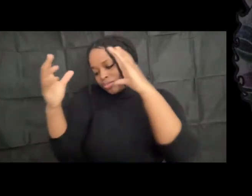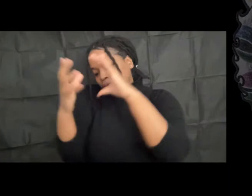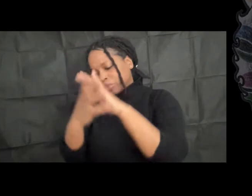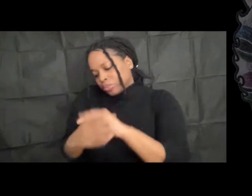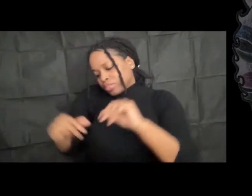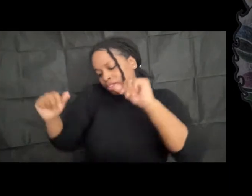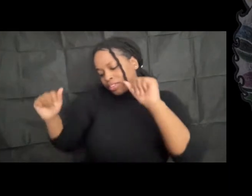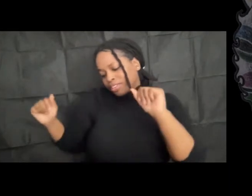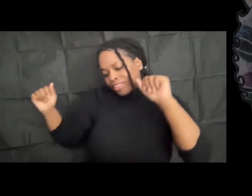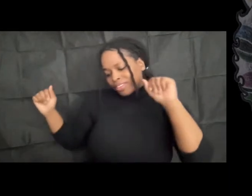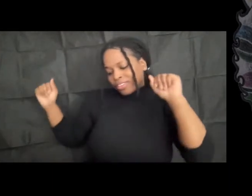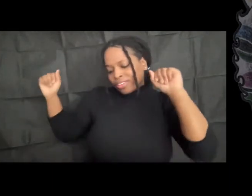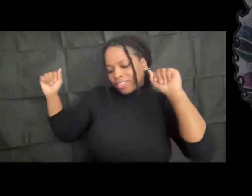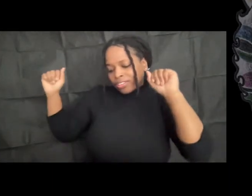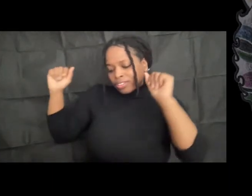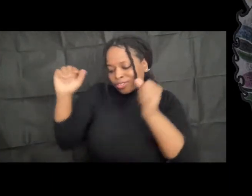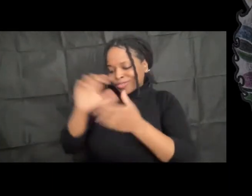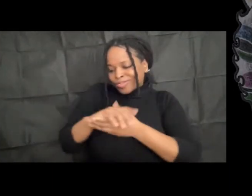Story,